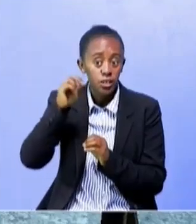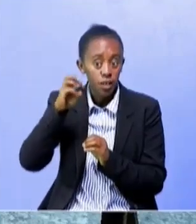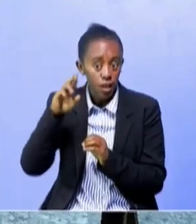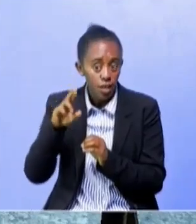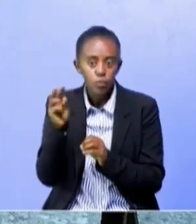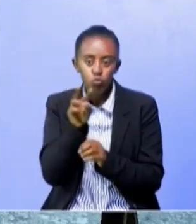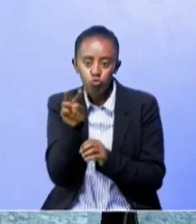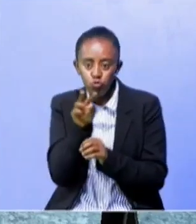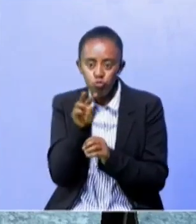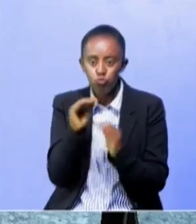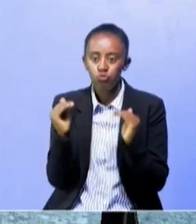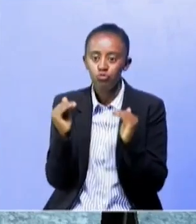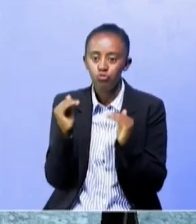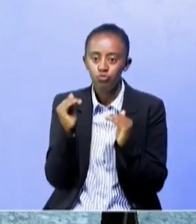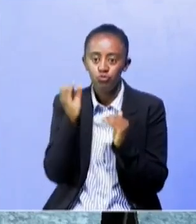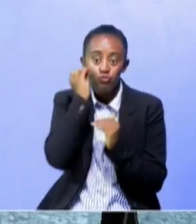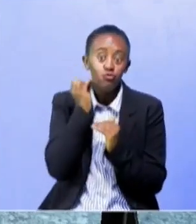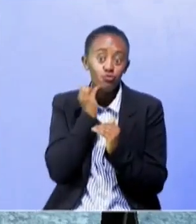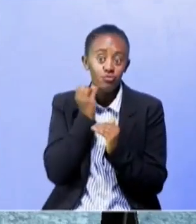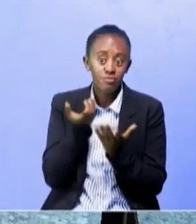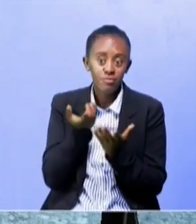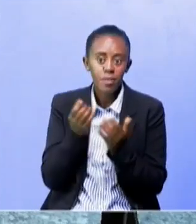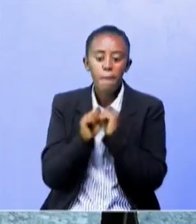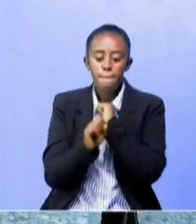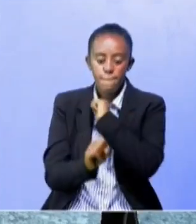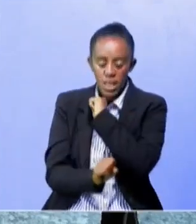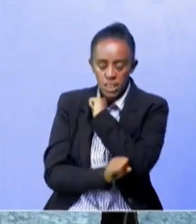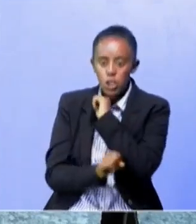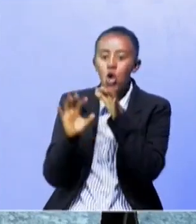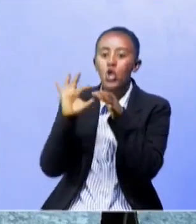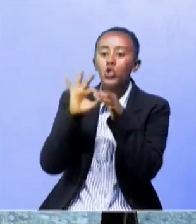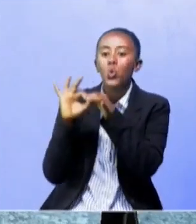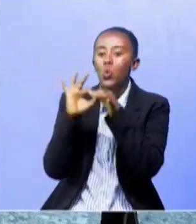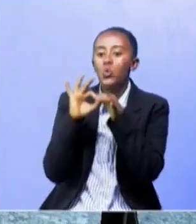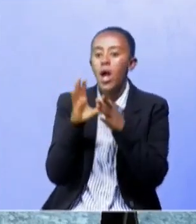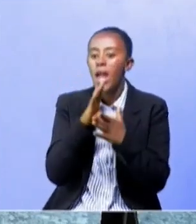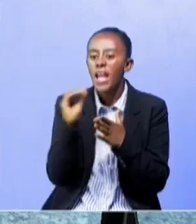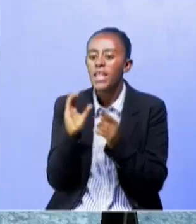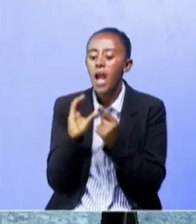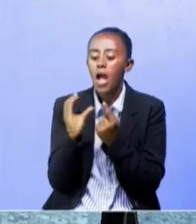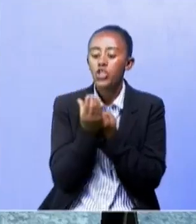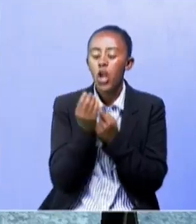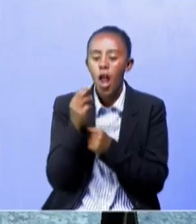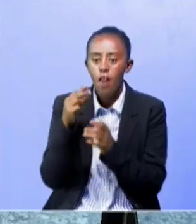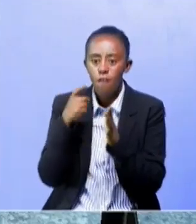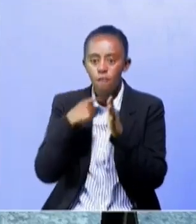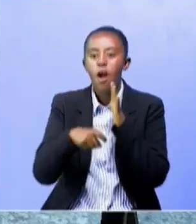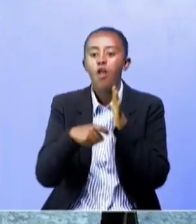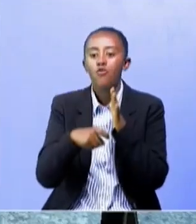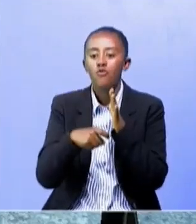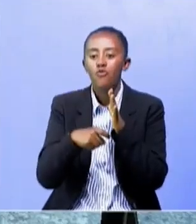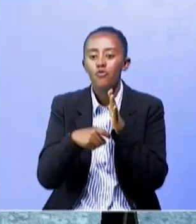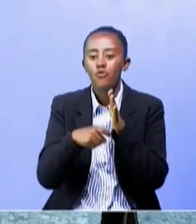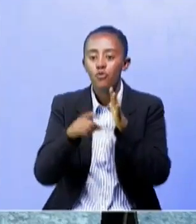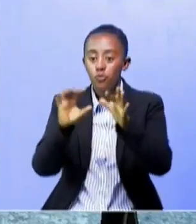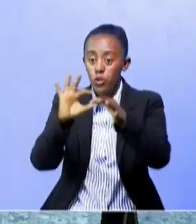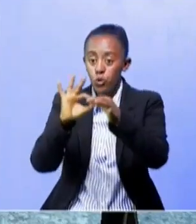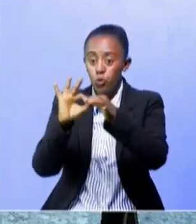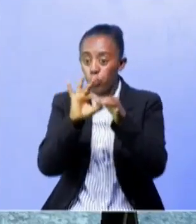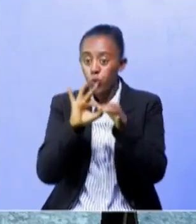sexes based on what? Its social and cultural value. social and